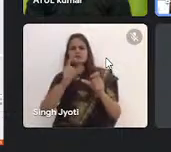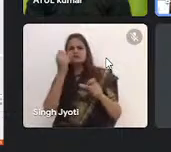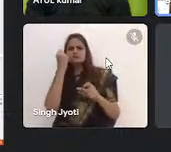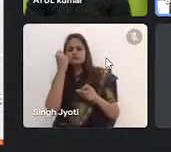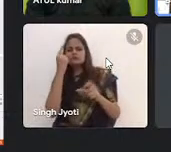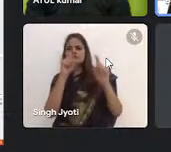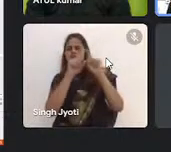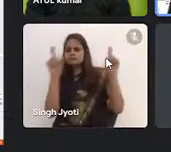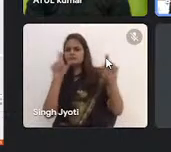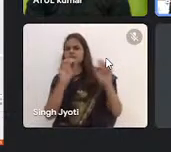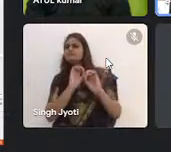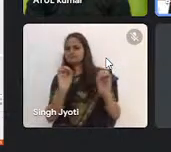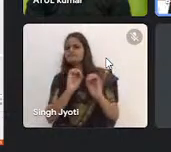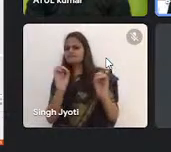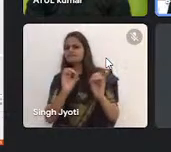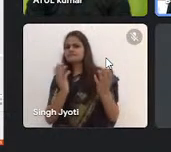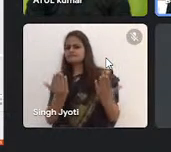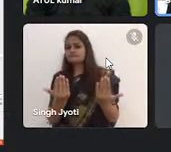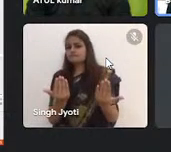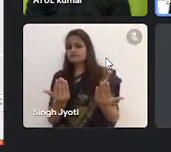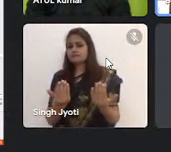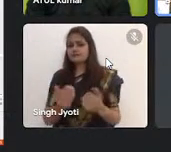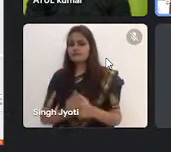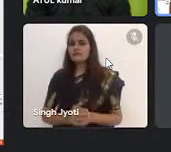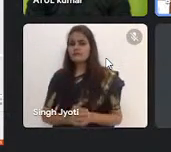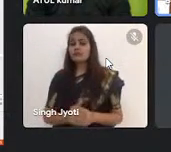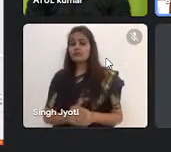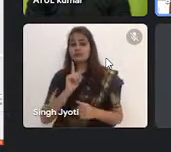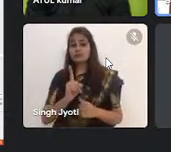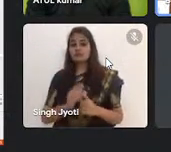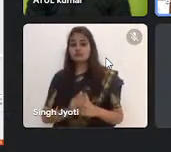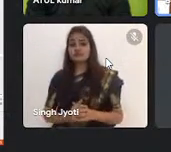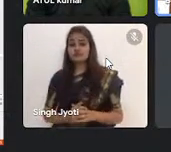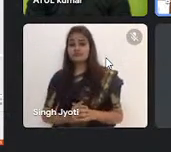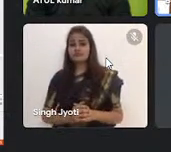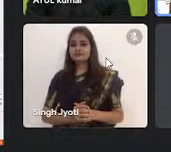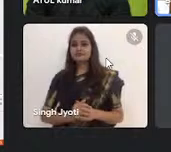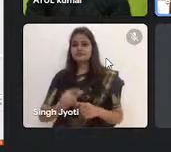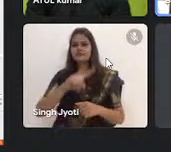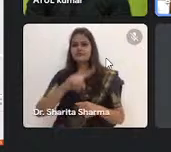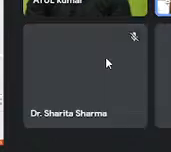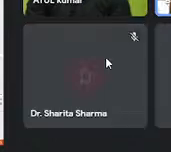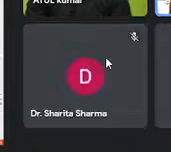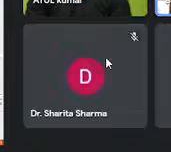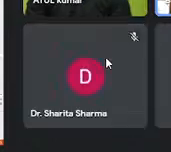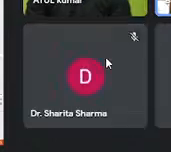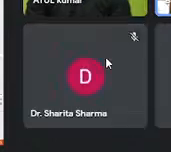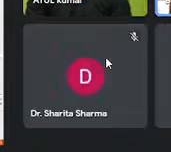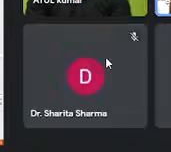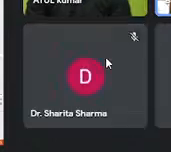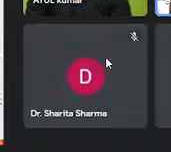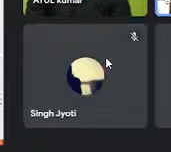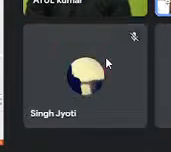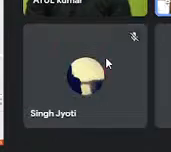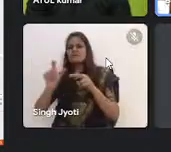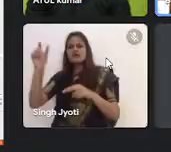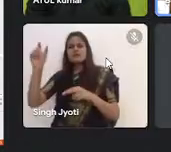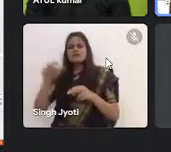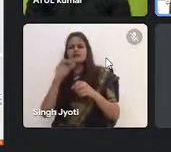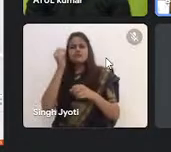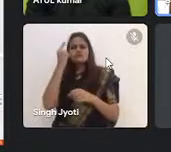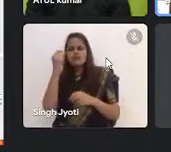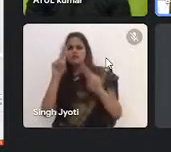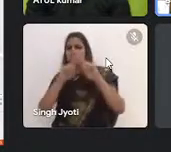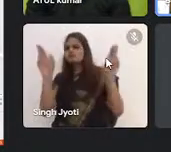at worst, it can end up with potentially dangerous situations. So people who want